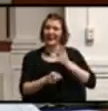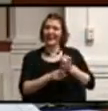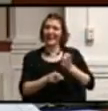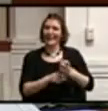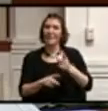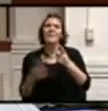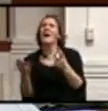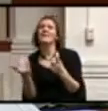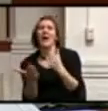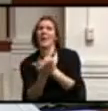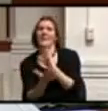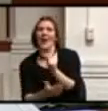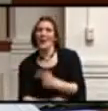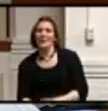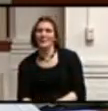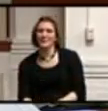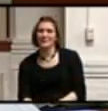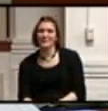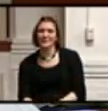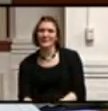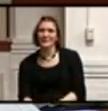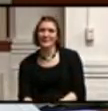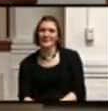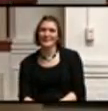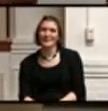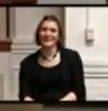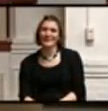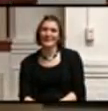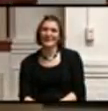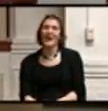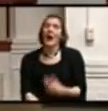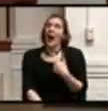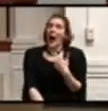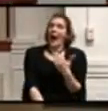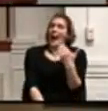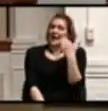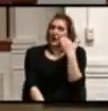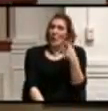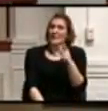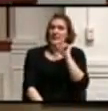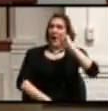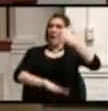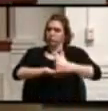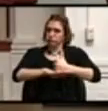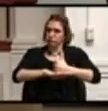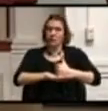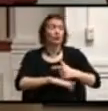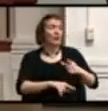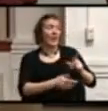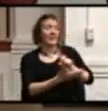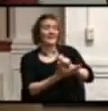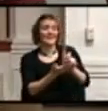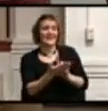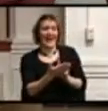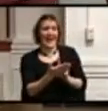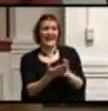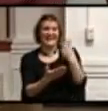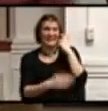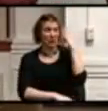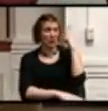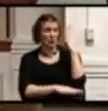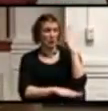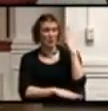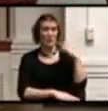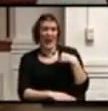Okay. Let me just start with... it's not etched in stone yet. Right. Even as of noon today, the site planner and